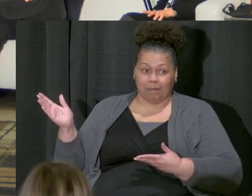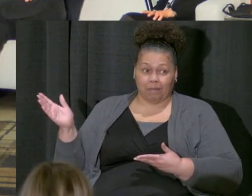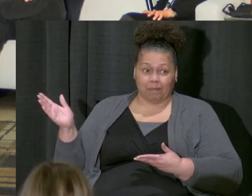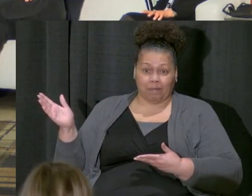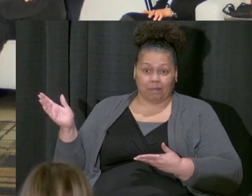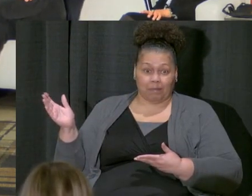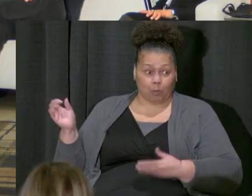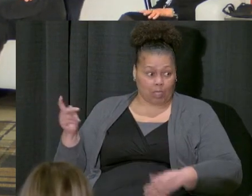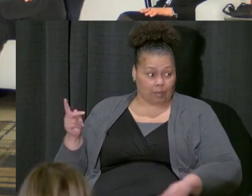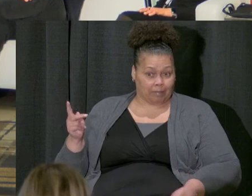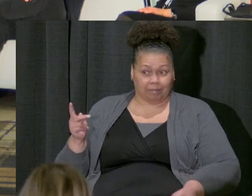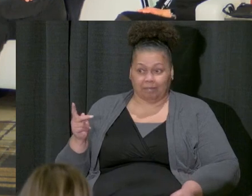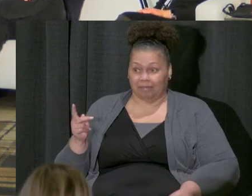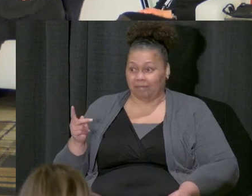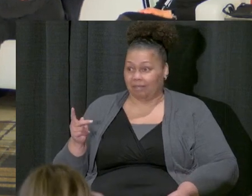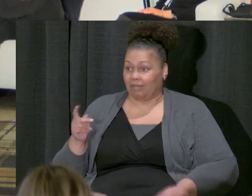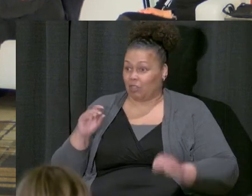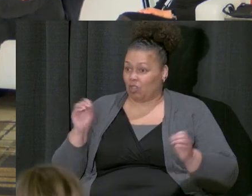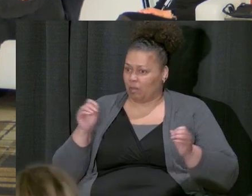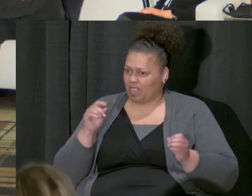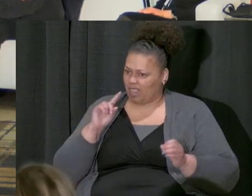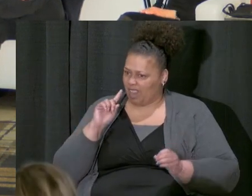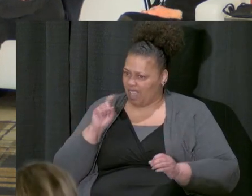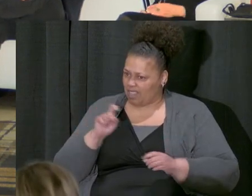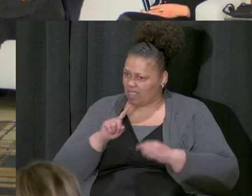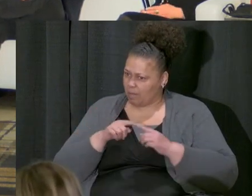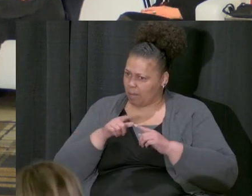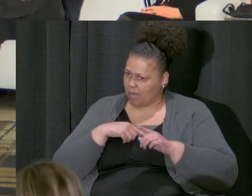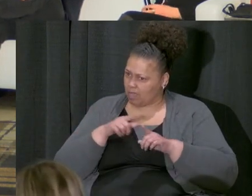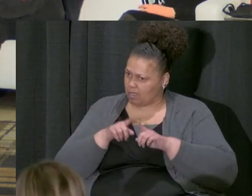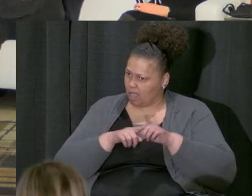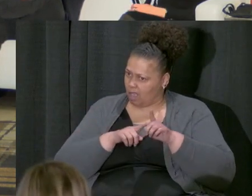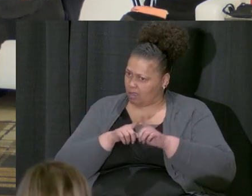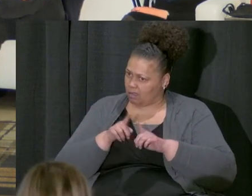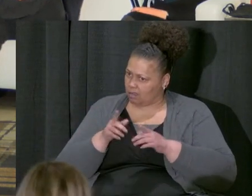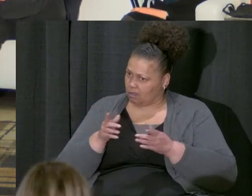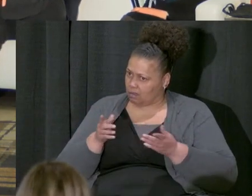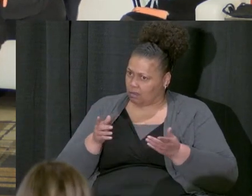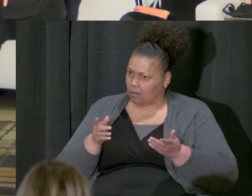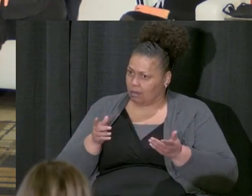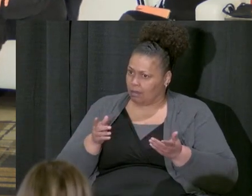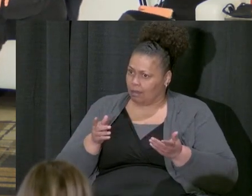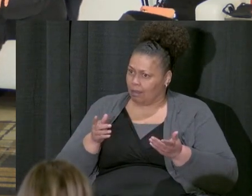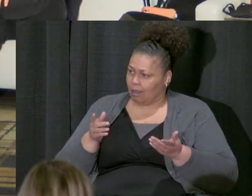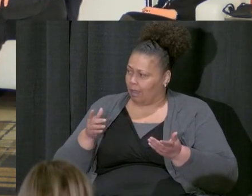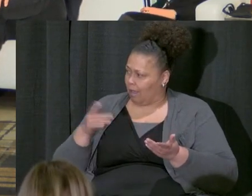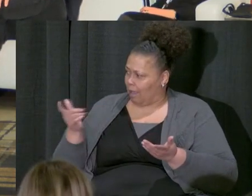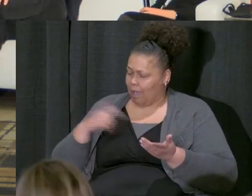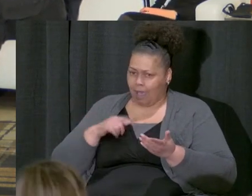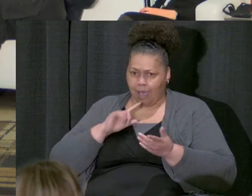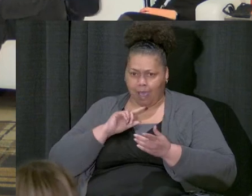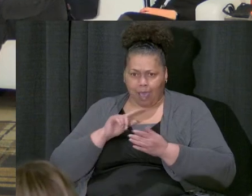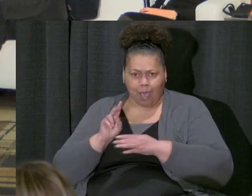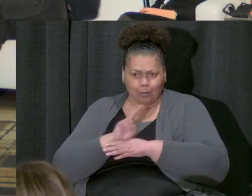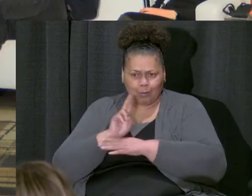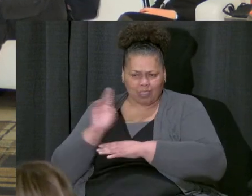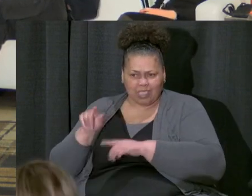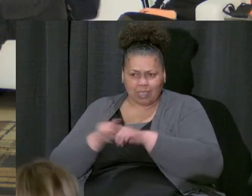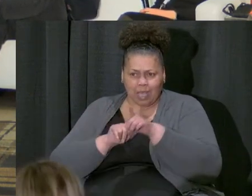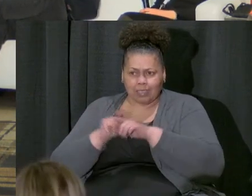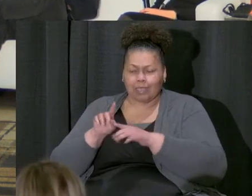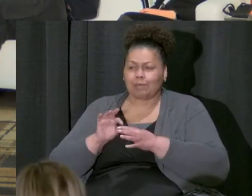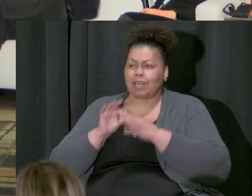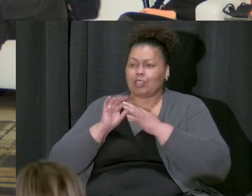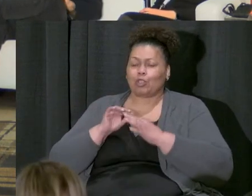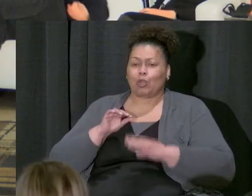Okay, then. So nobody's going to ask about my socks? I mean, I wore these special. These are my